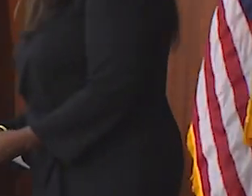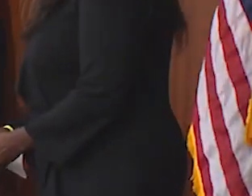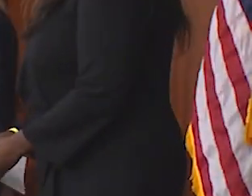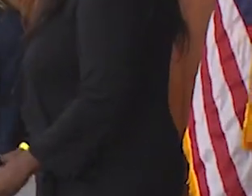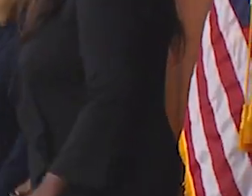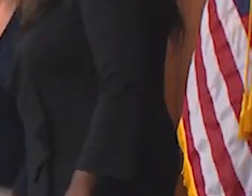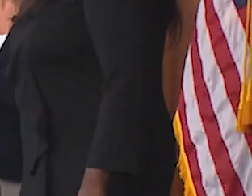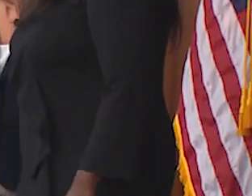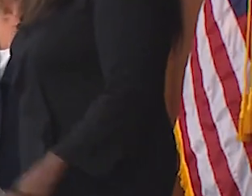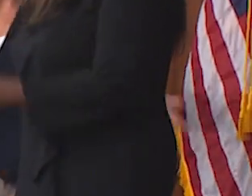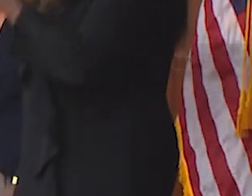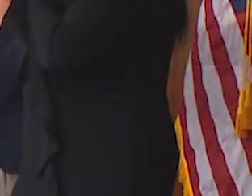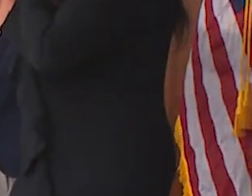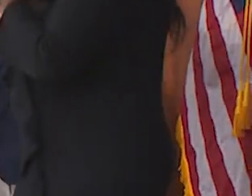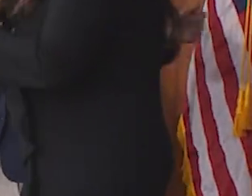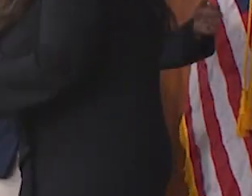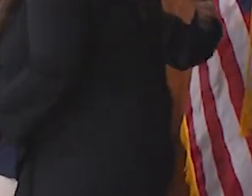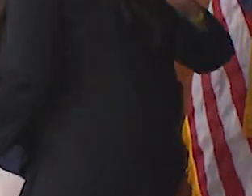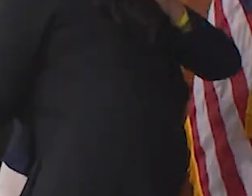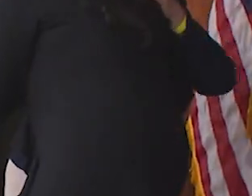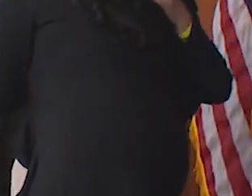Good point.